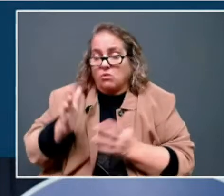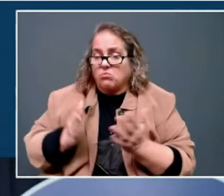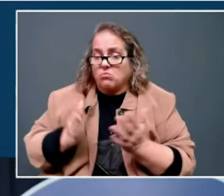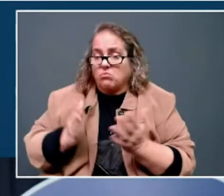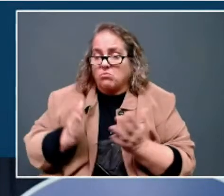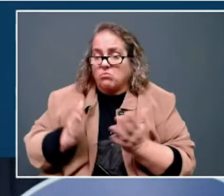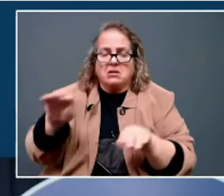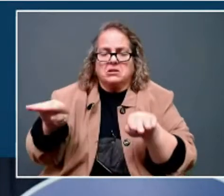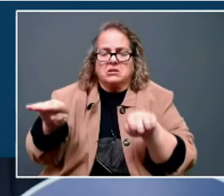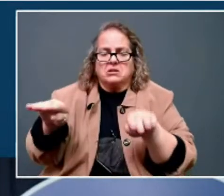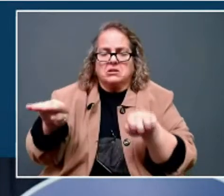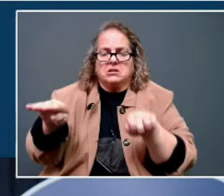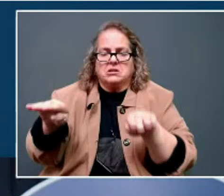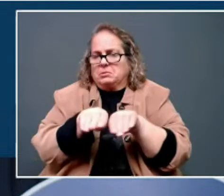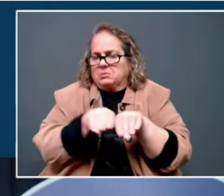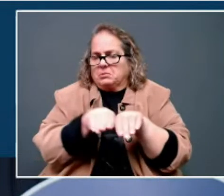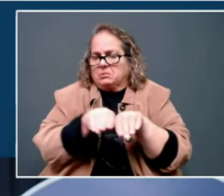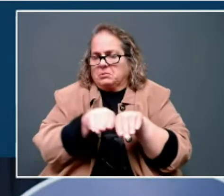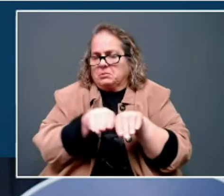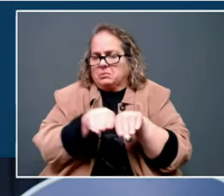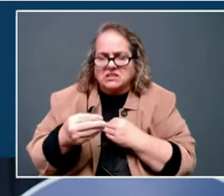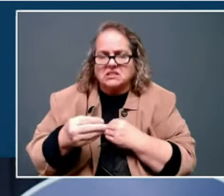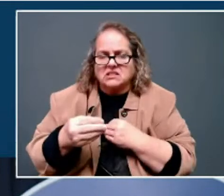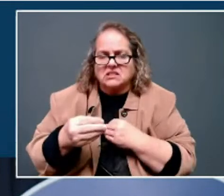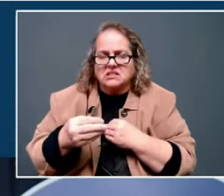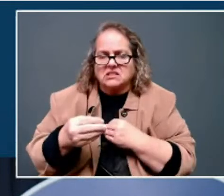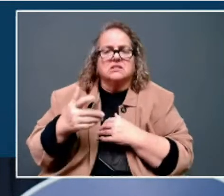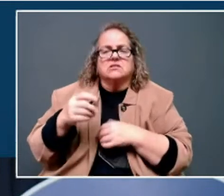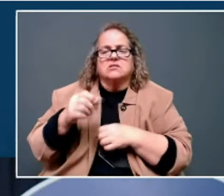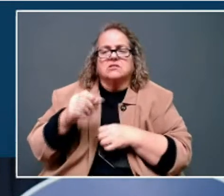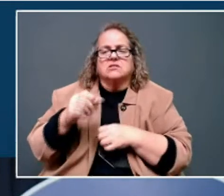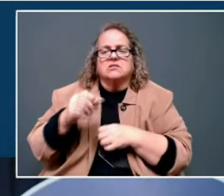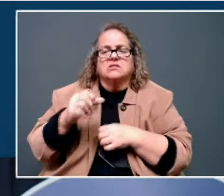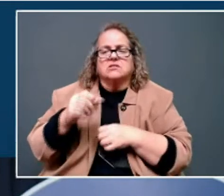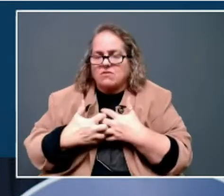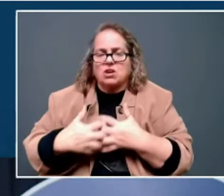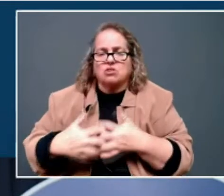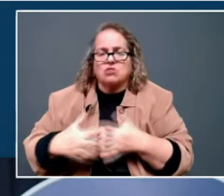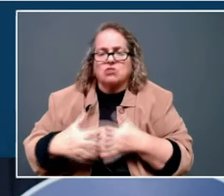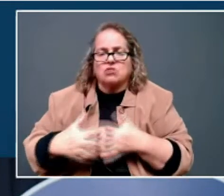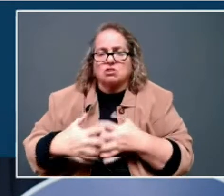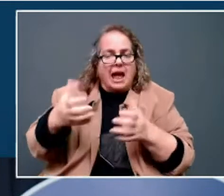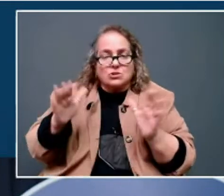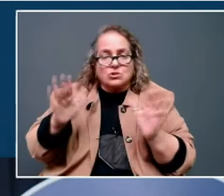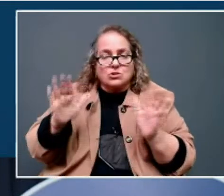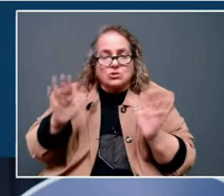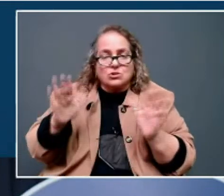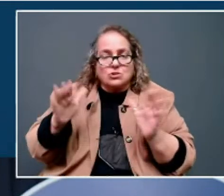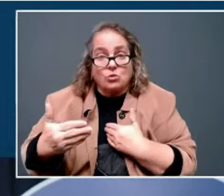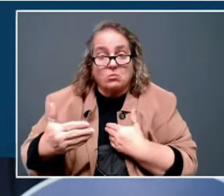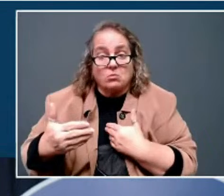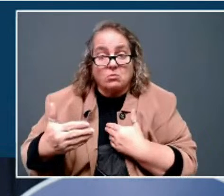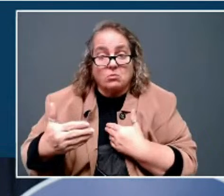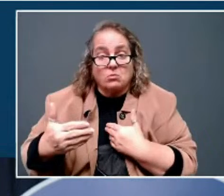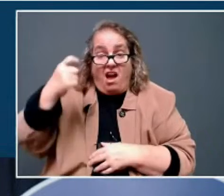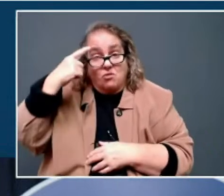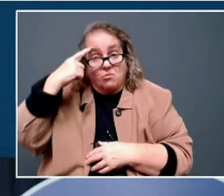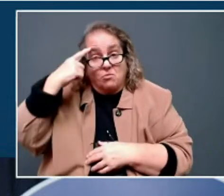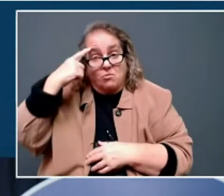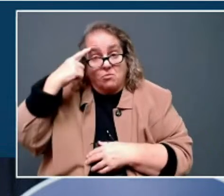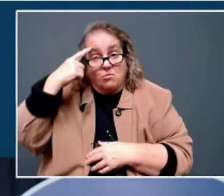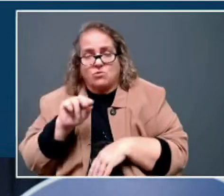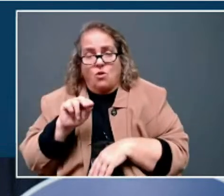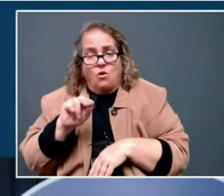entire offices, assembly lines, and classrooms are idled not by government or anyone else, but by absent